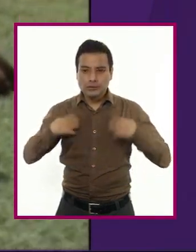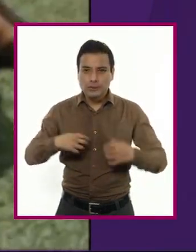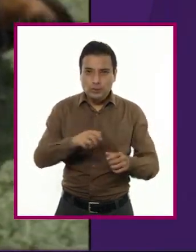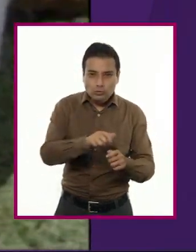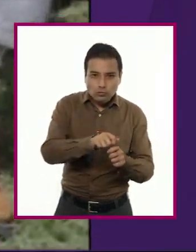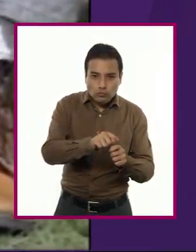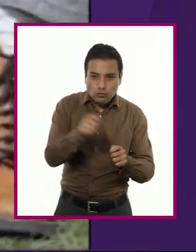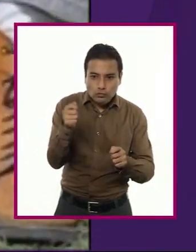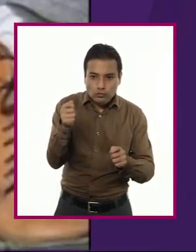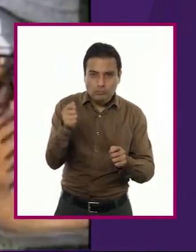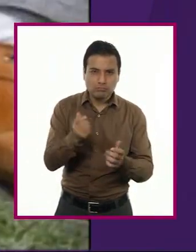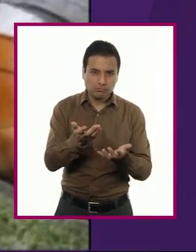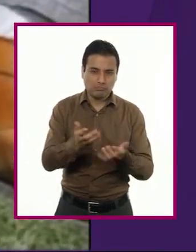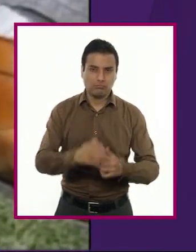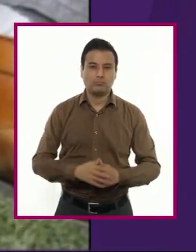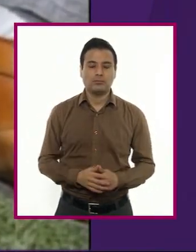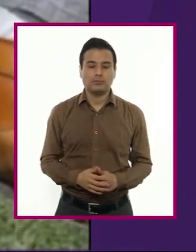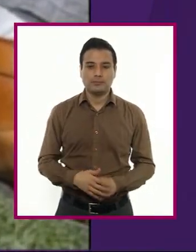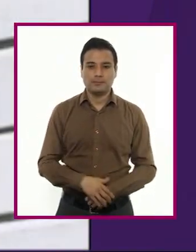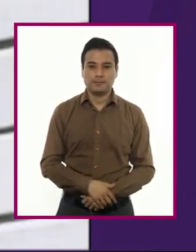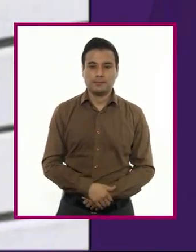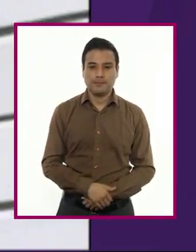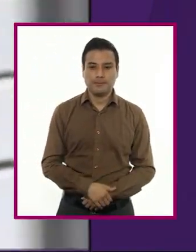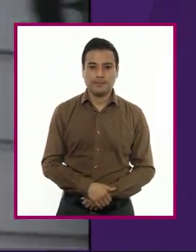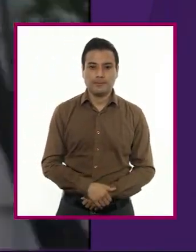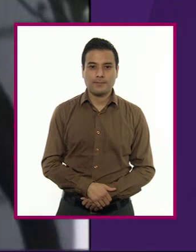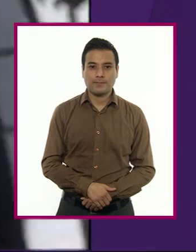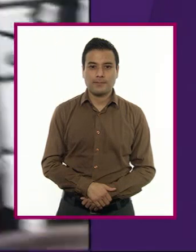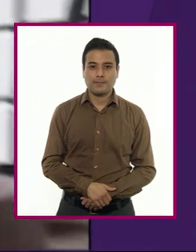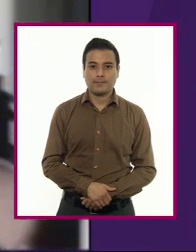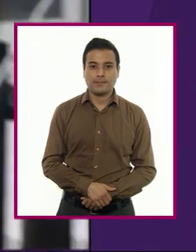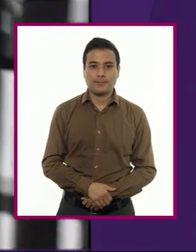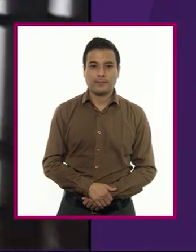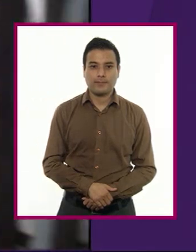Okay. That's it. Like this. No!